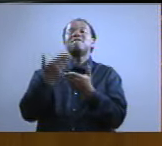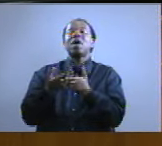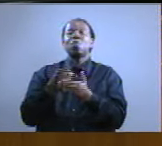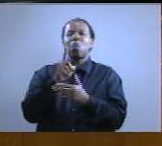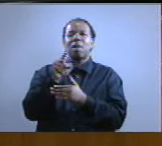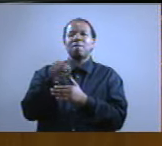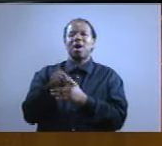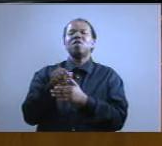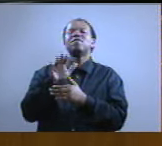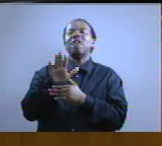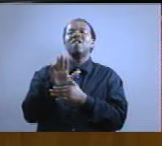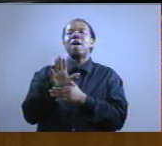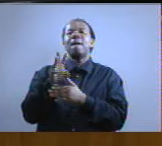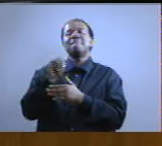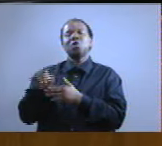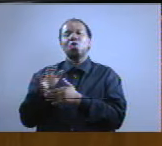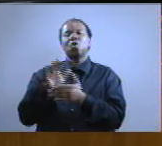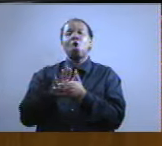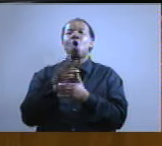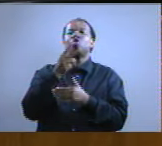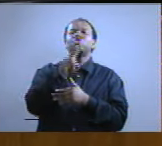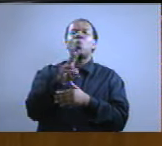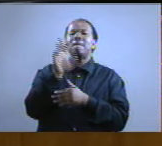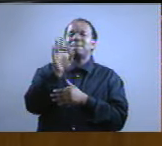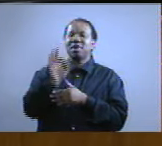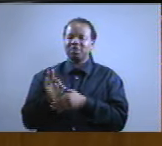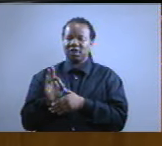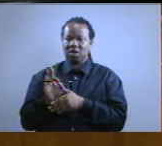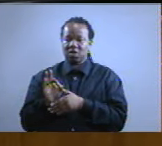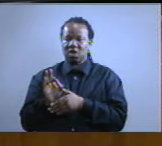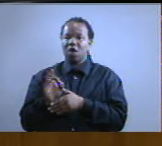1.5 million rand or 2% of annual turnover,